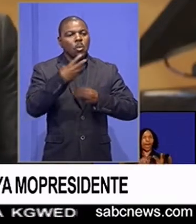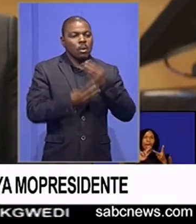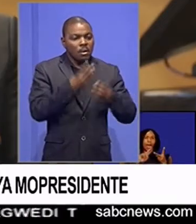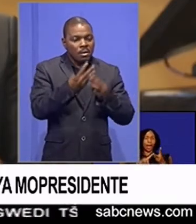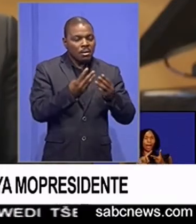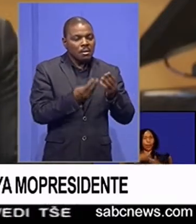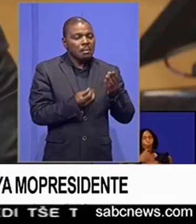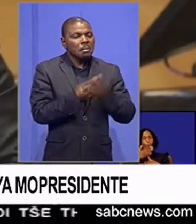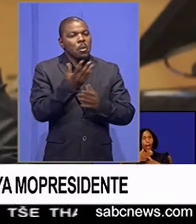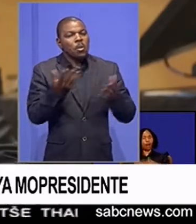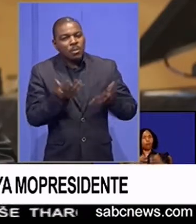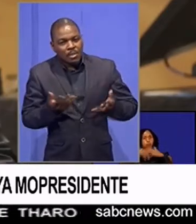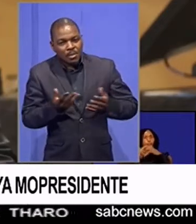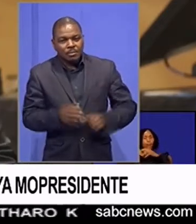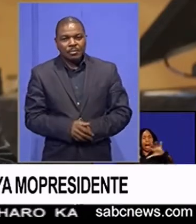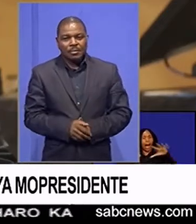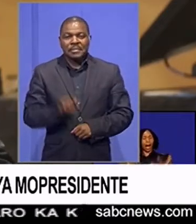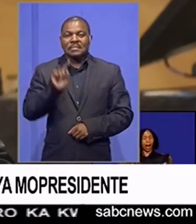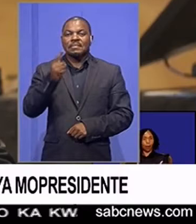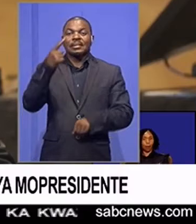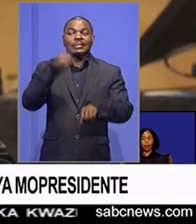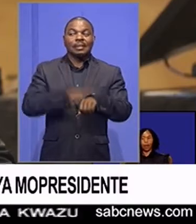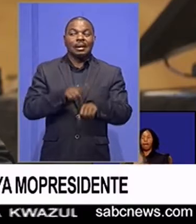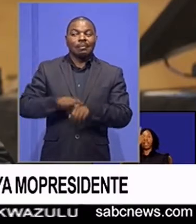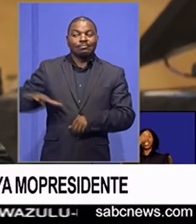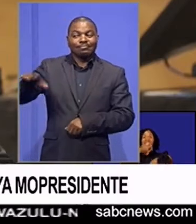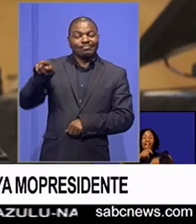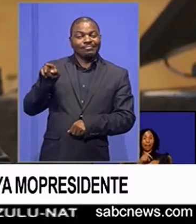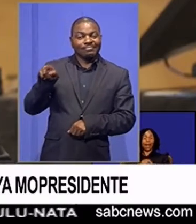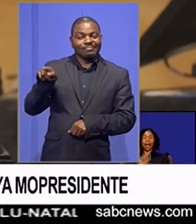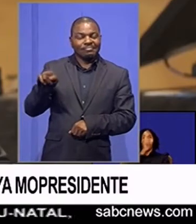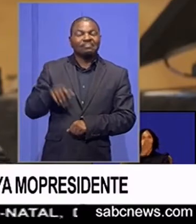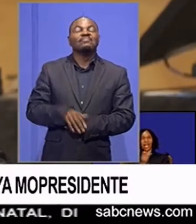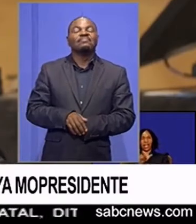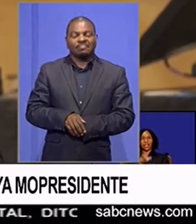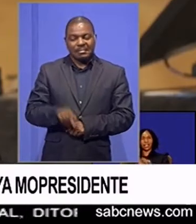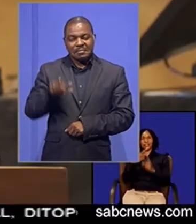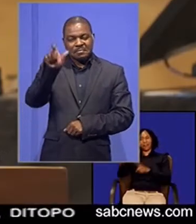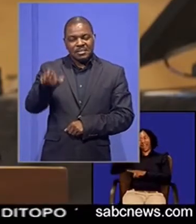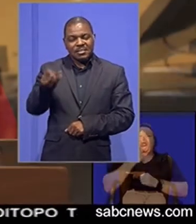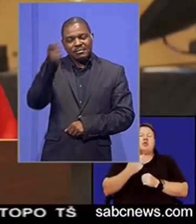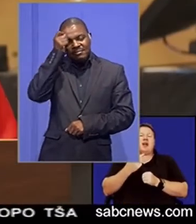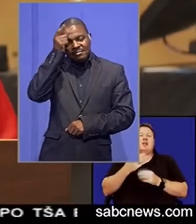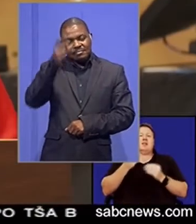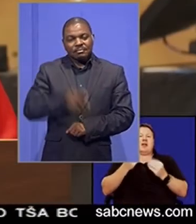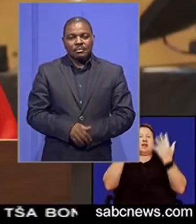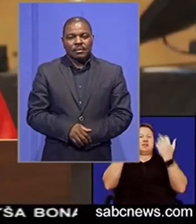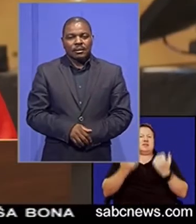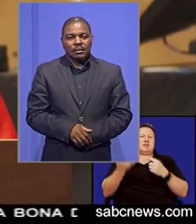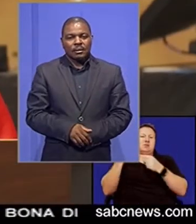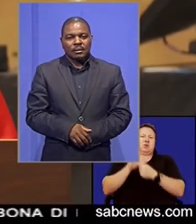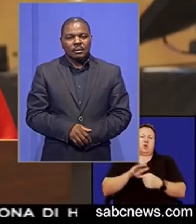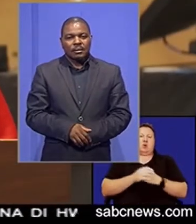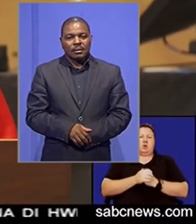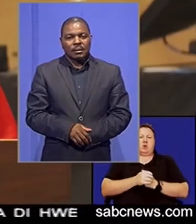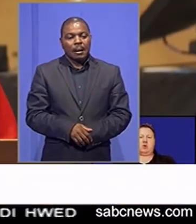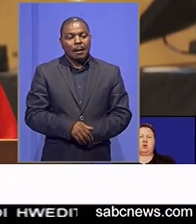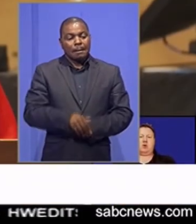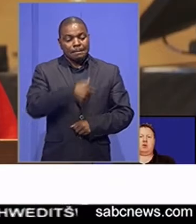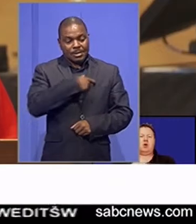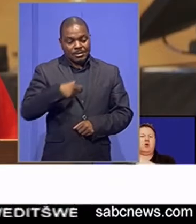very first time, someone from that side of the house seems to get it. A president of a former liberation